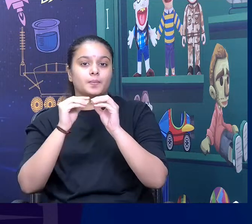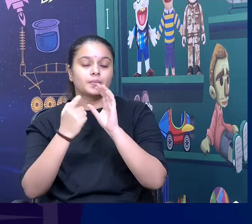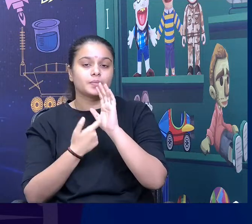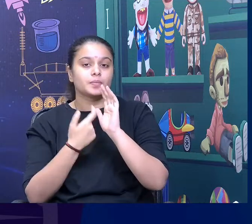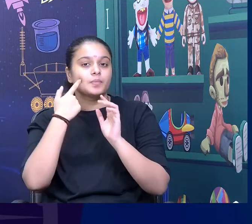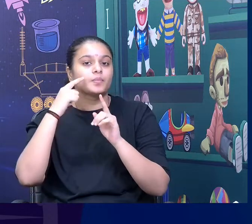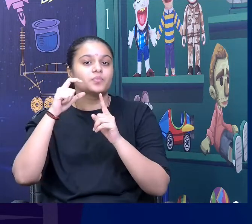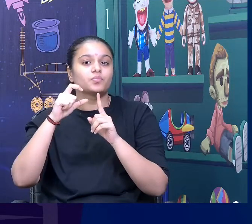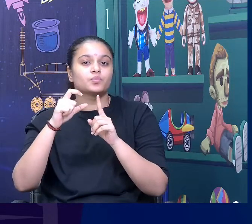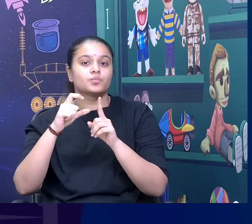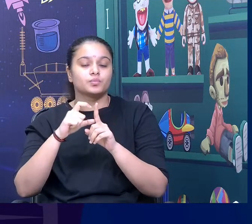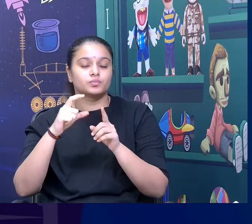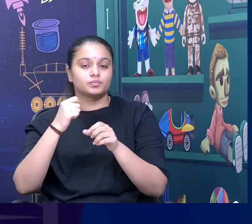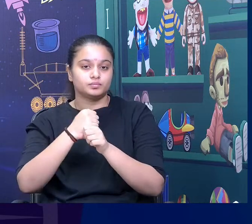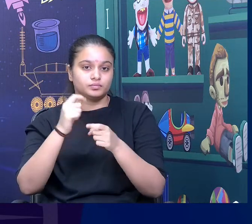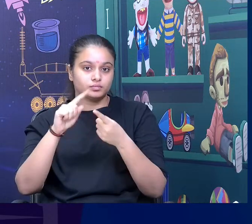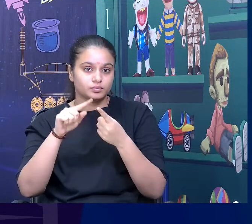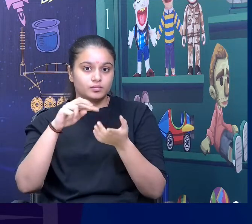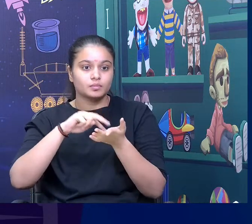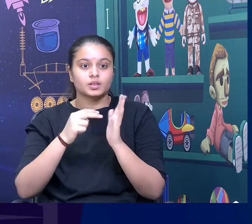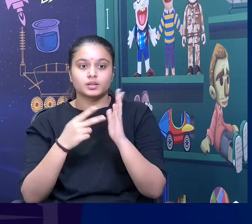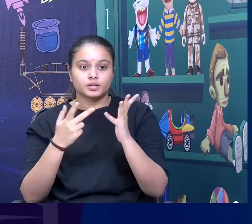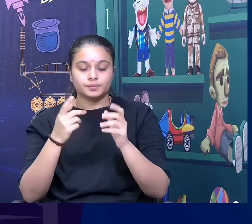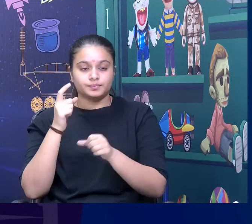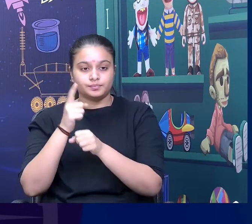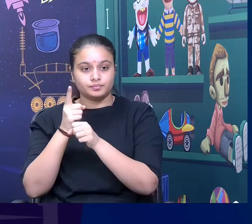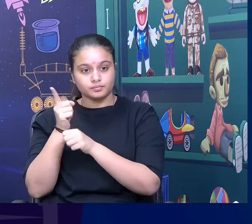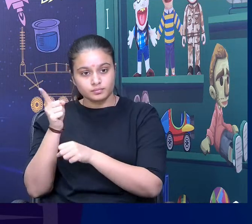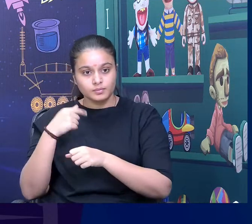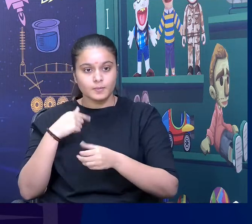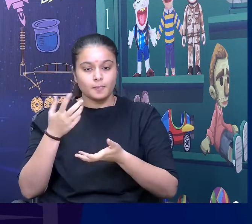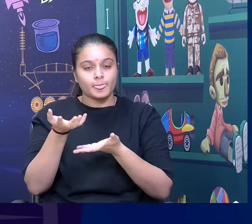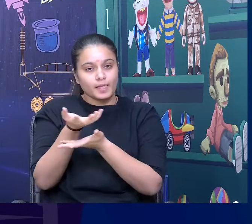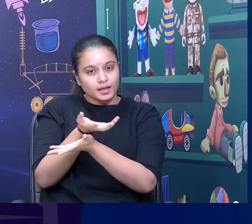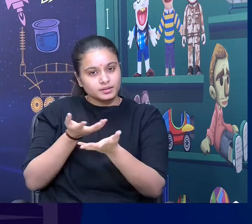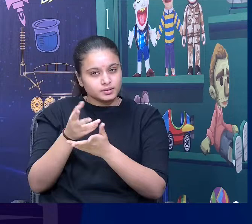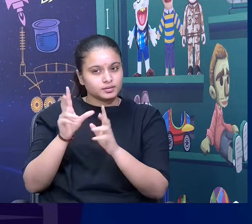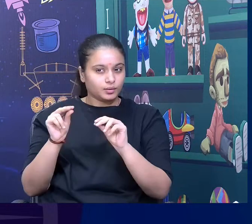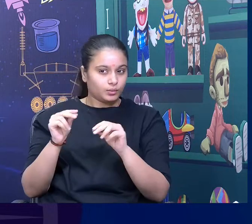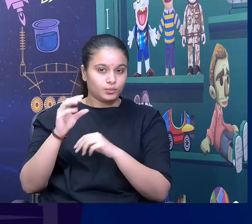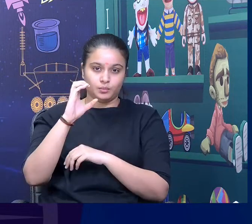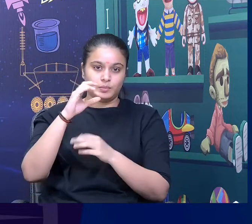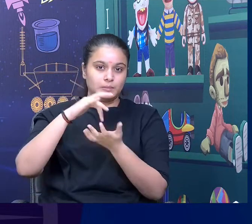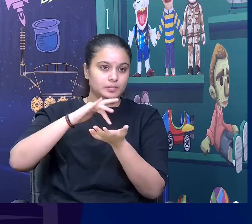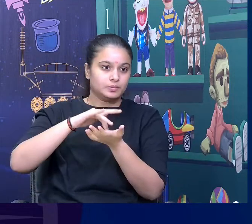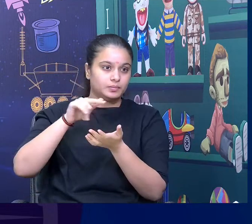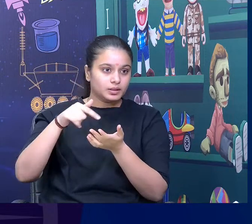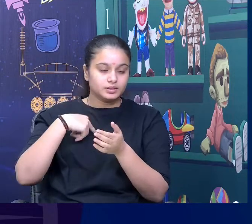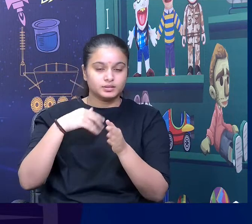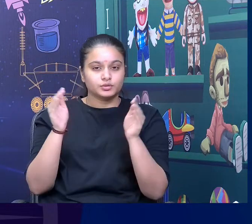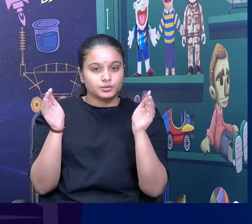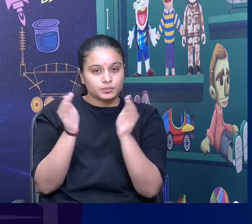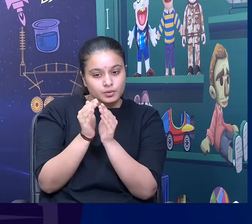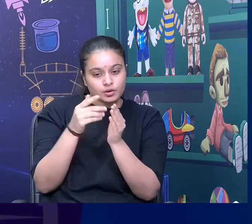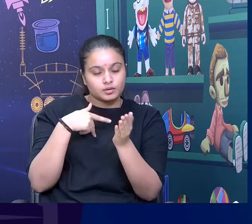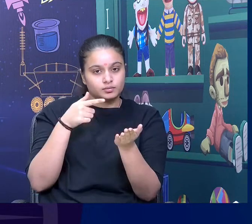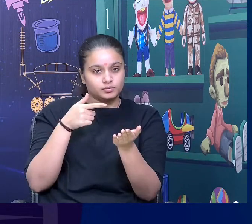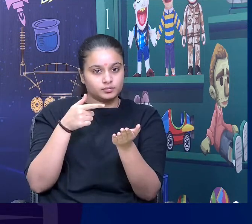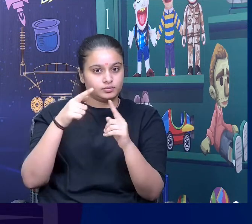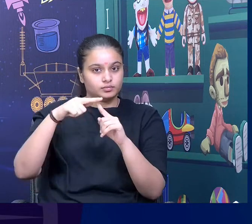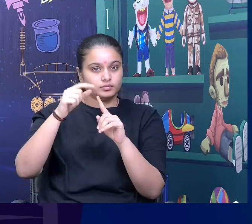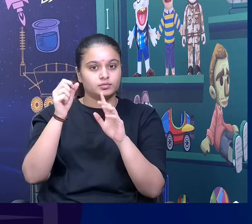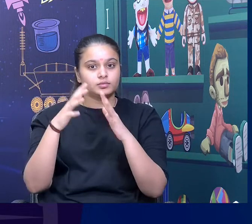chapter is all about? Okay. So, we are not going to discuss Cambridge today. Cambridge is a small town